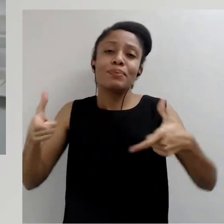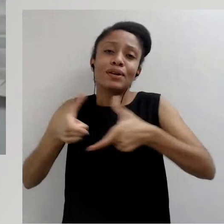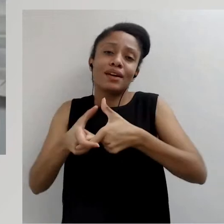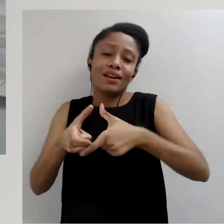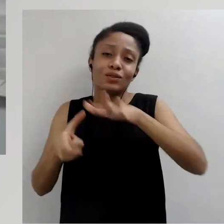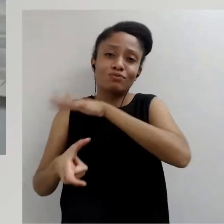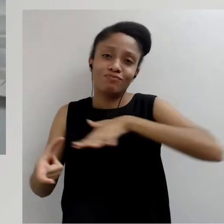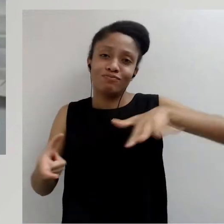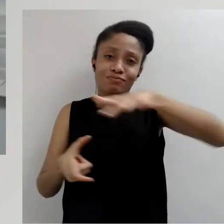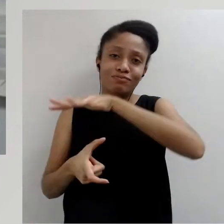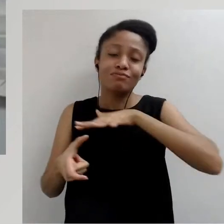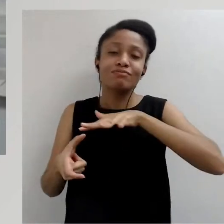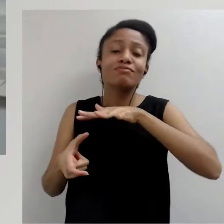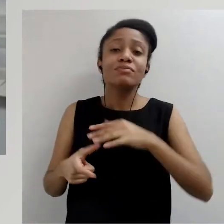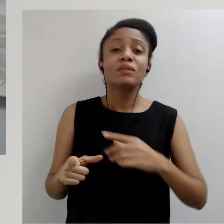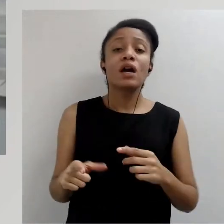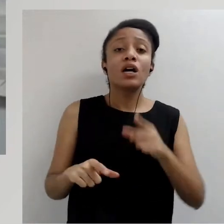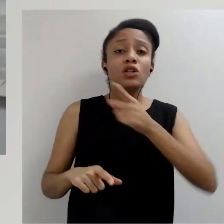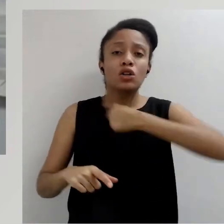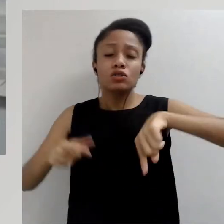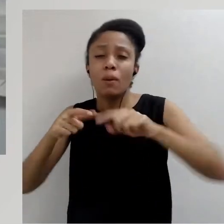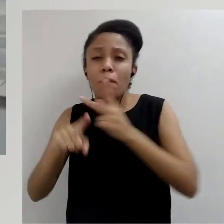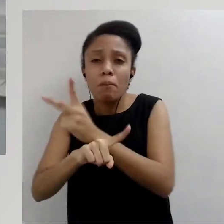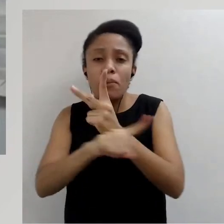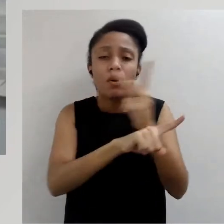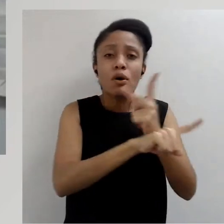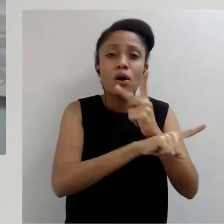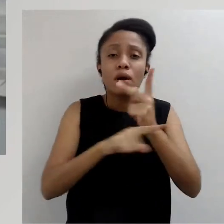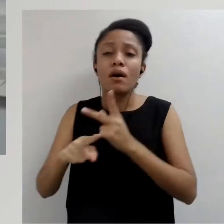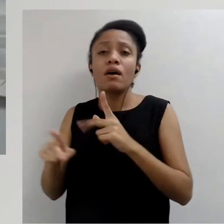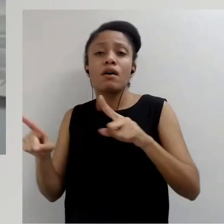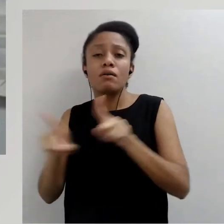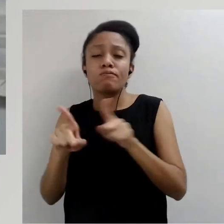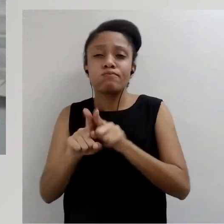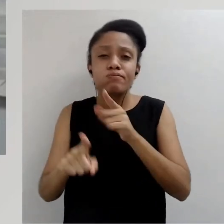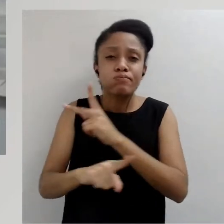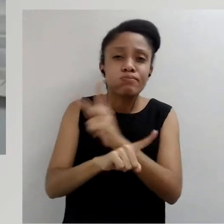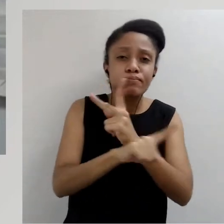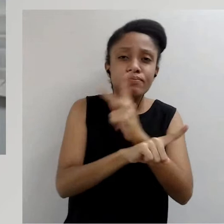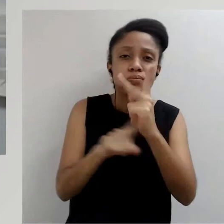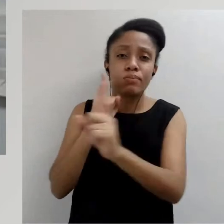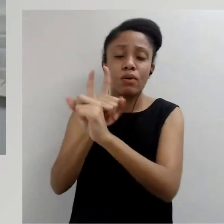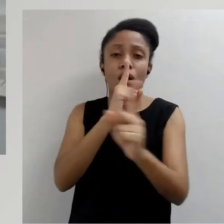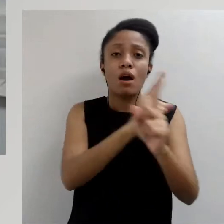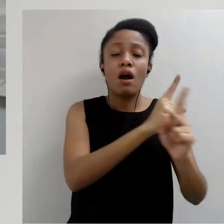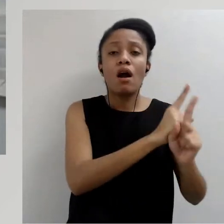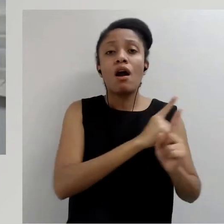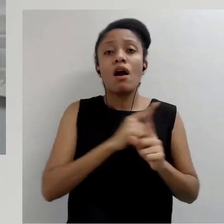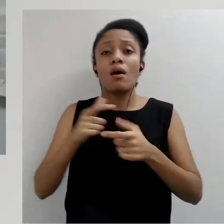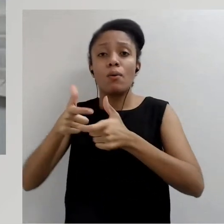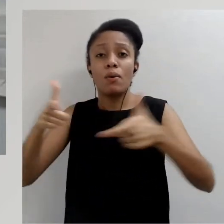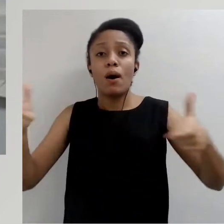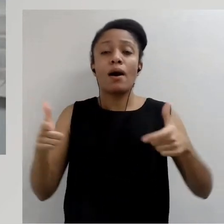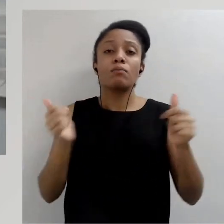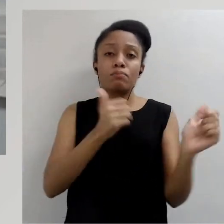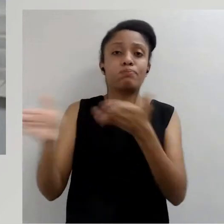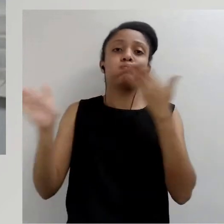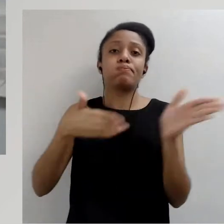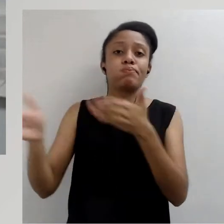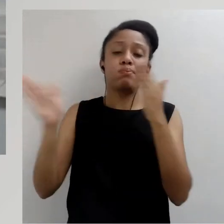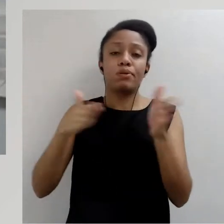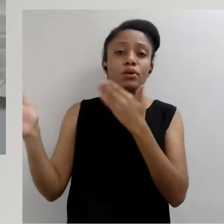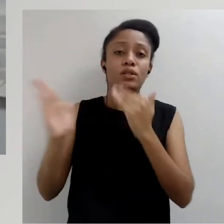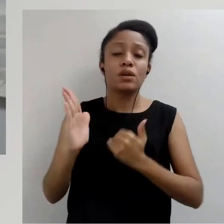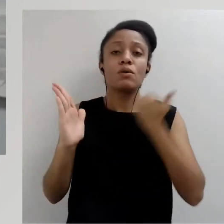this inside the state is small, so we have to have this different market inside the states to try to increase the